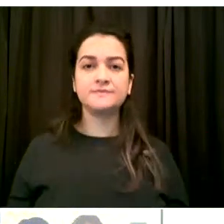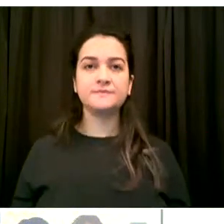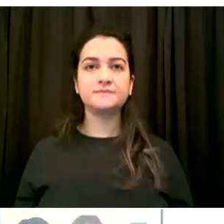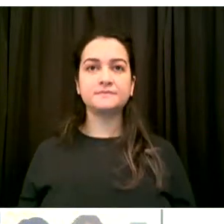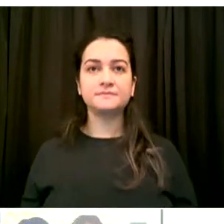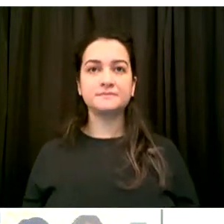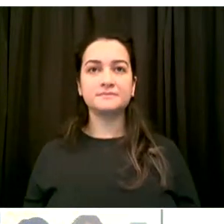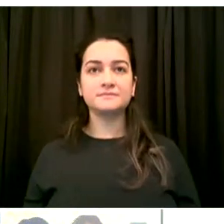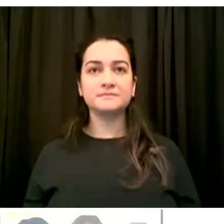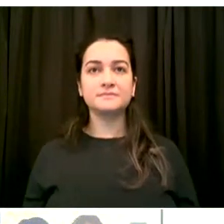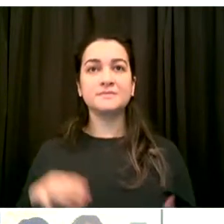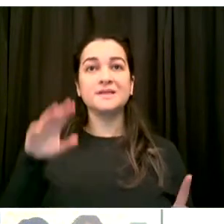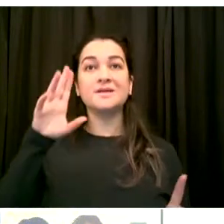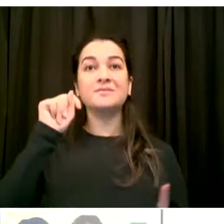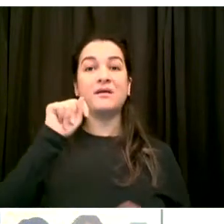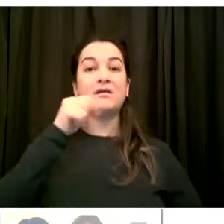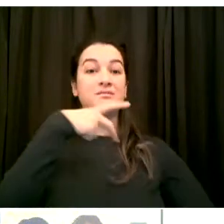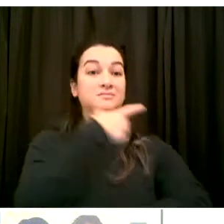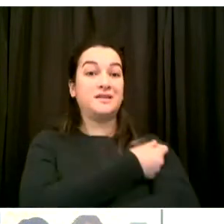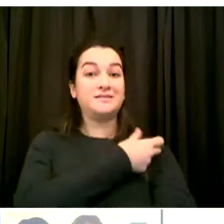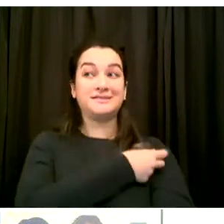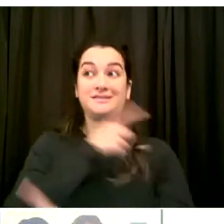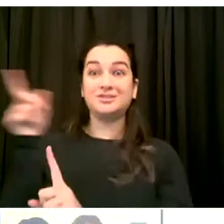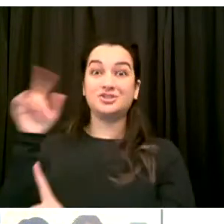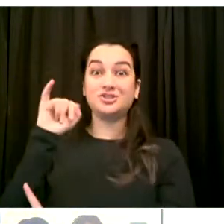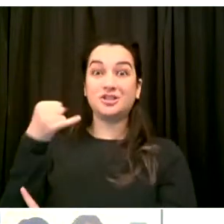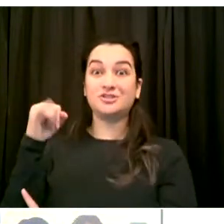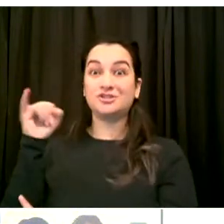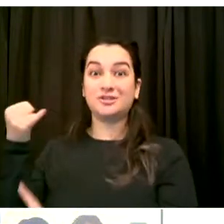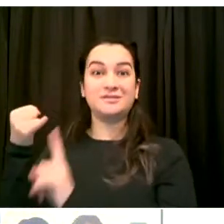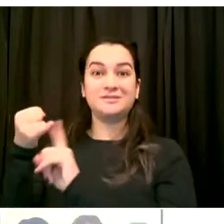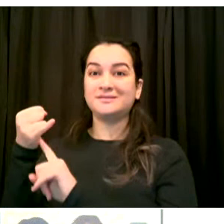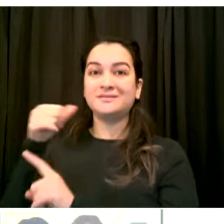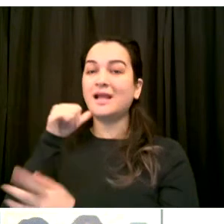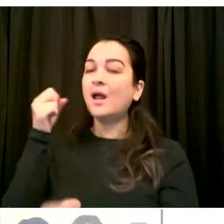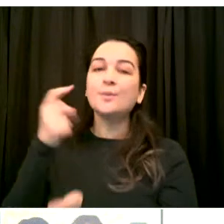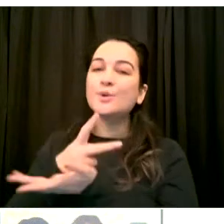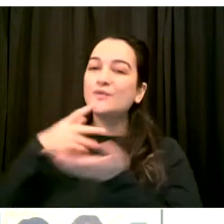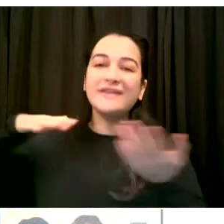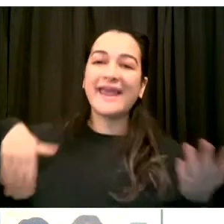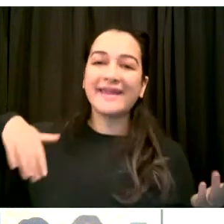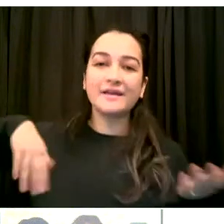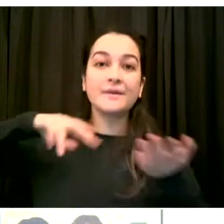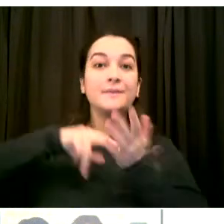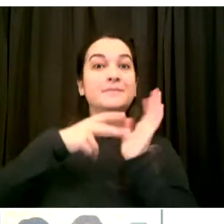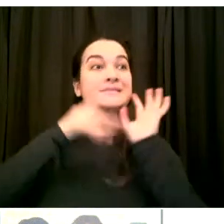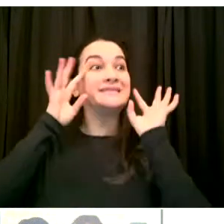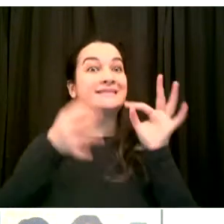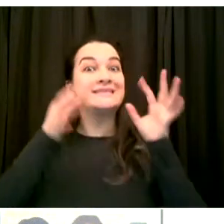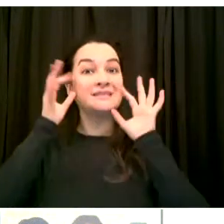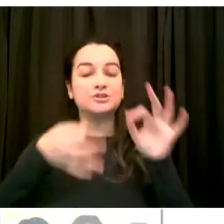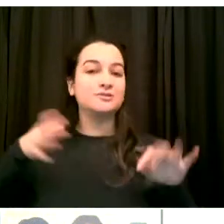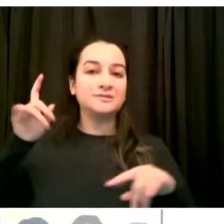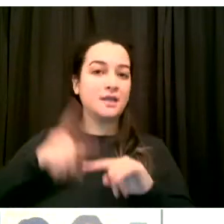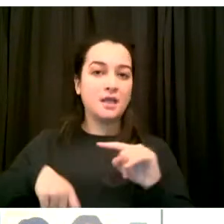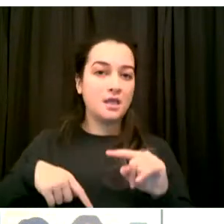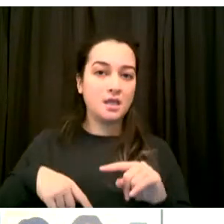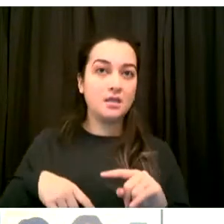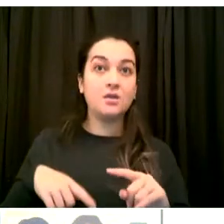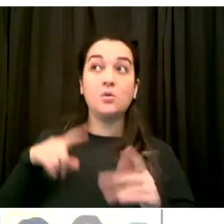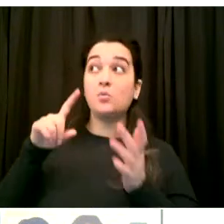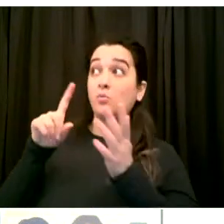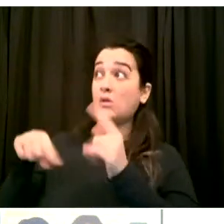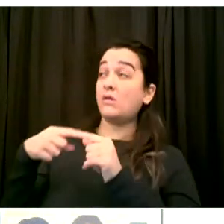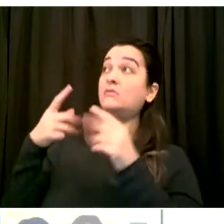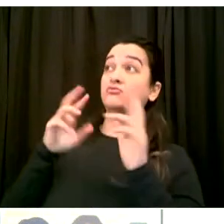with respect to storage and handling requirements, which will emerge once the company submits all of the data